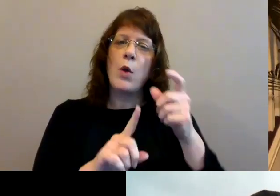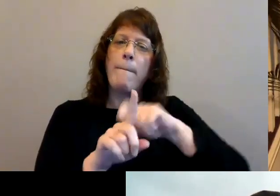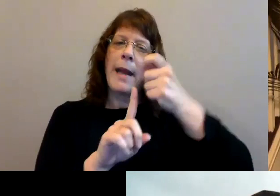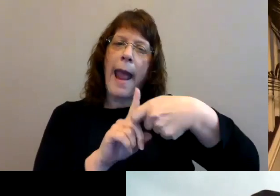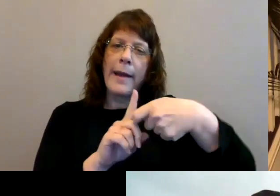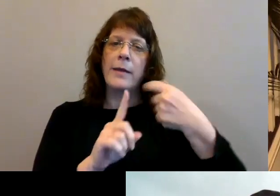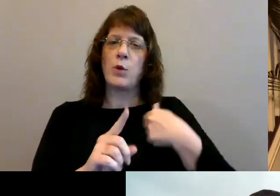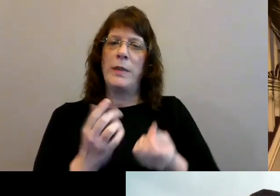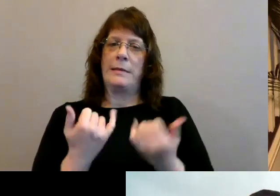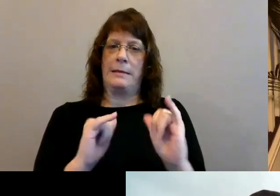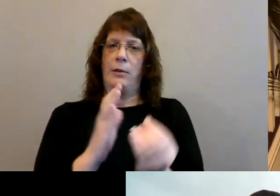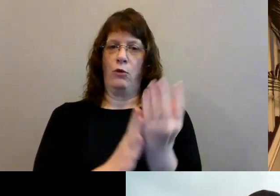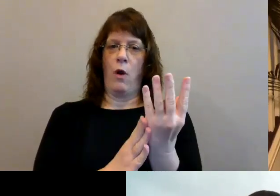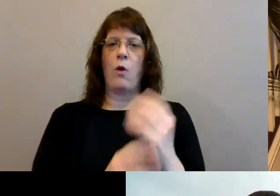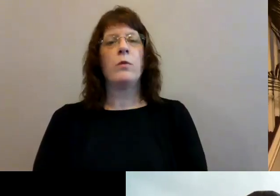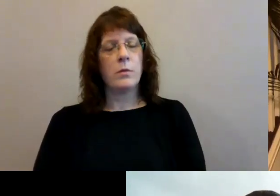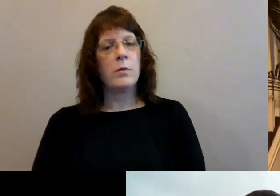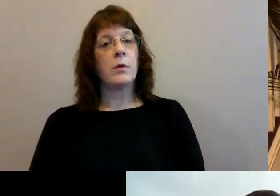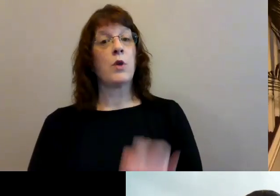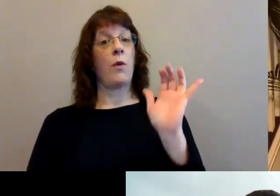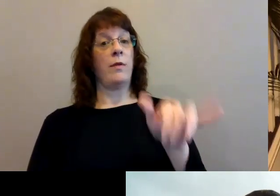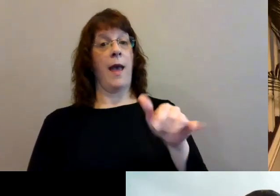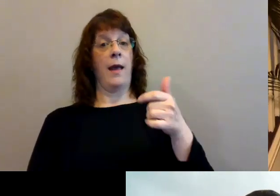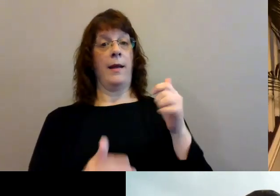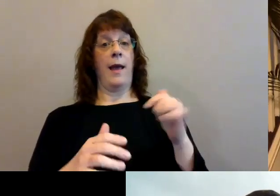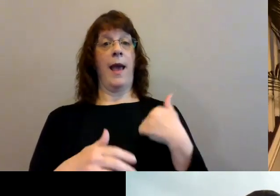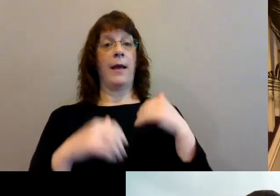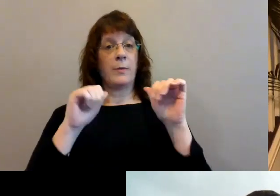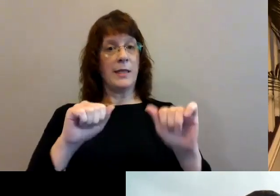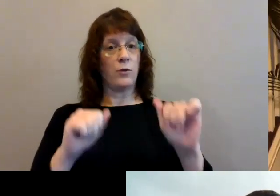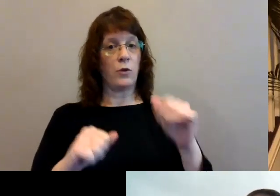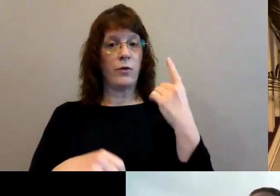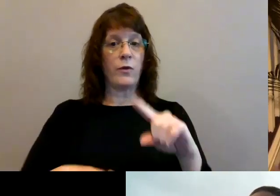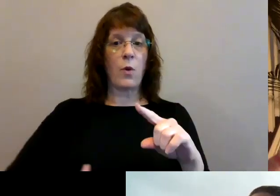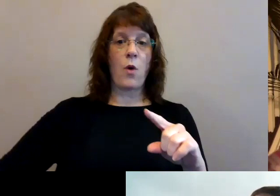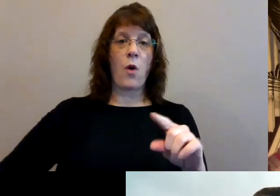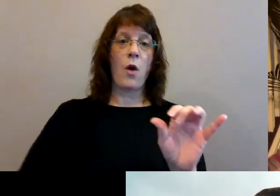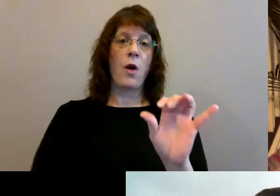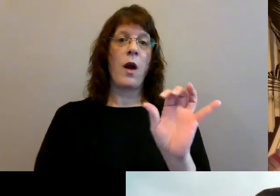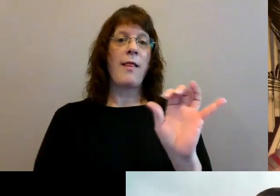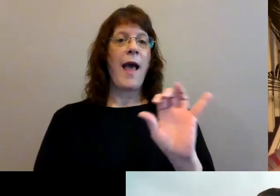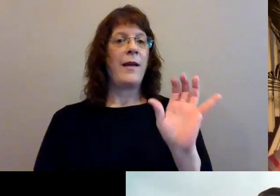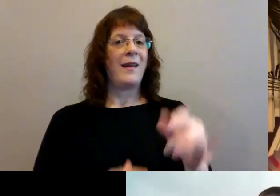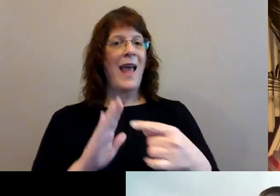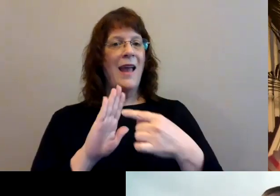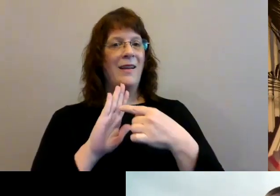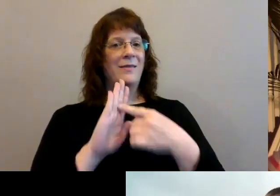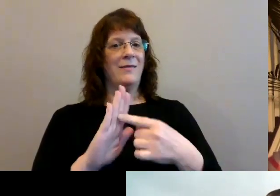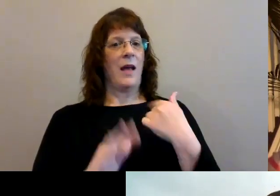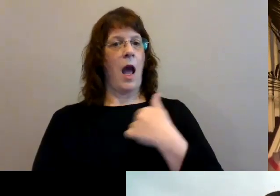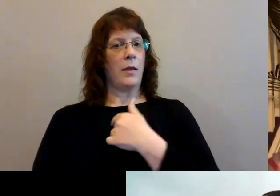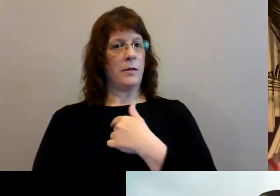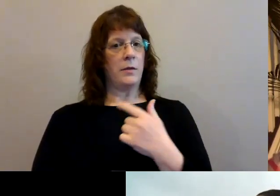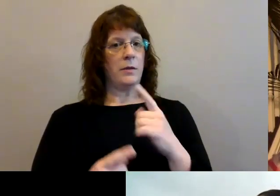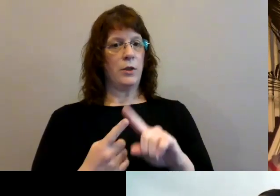Yeah, so that has the potential of like it exposes us to the potential